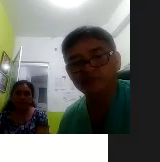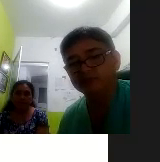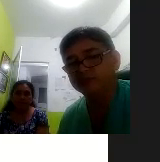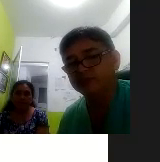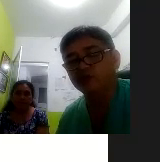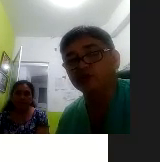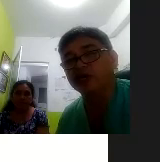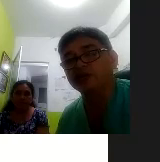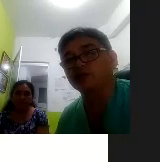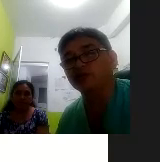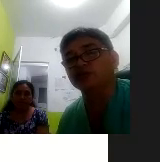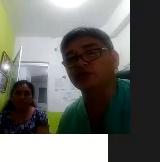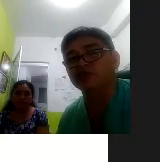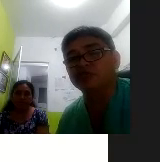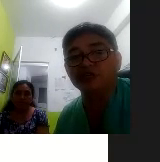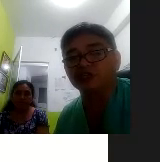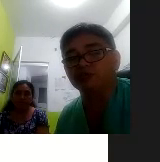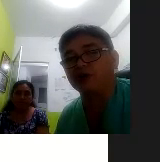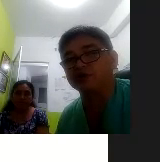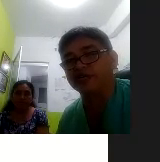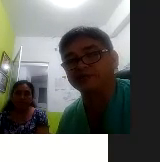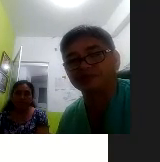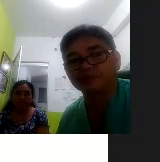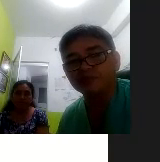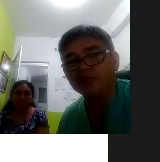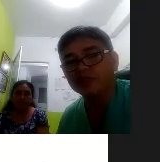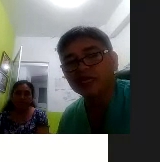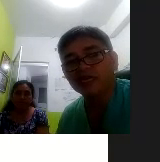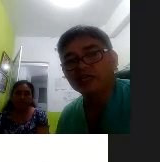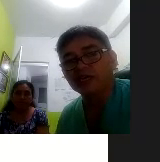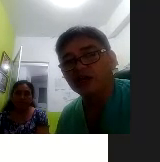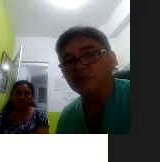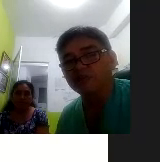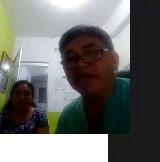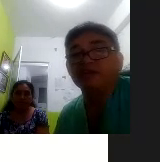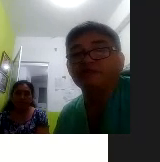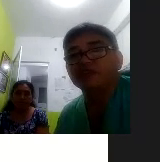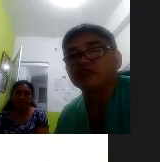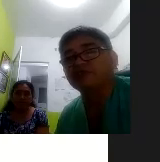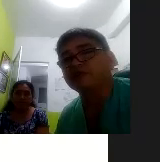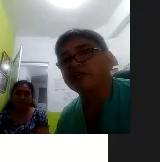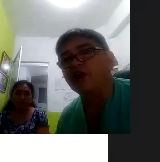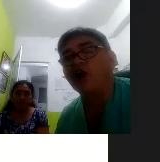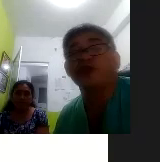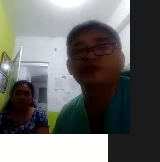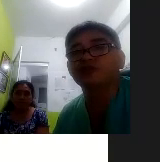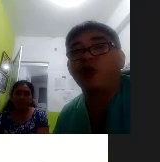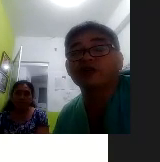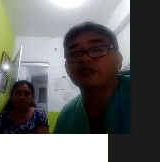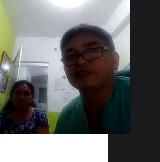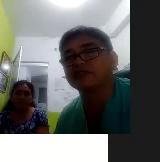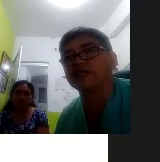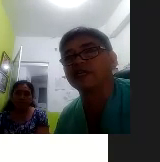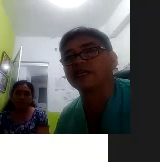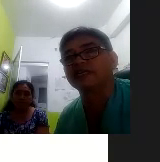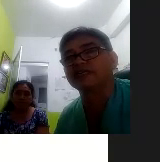if you try to do some research about benefits of other